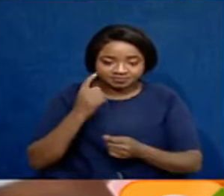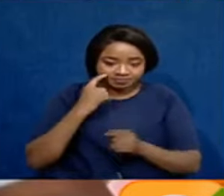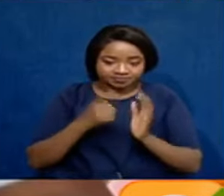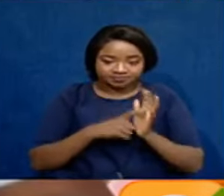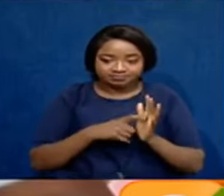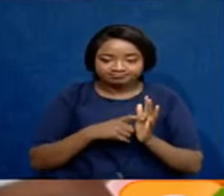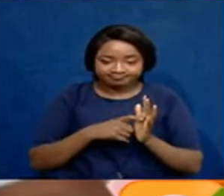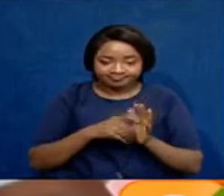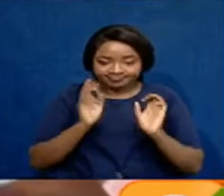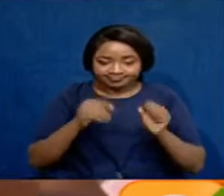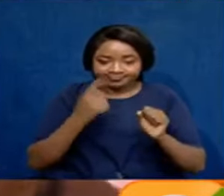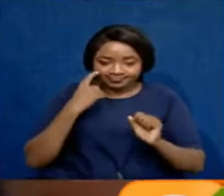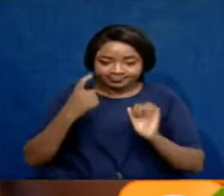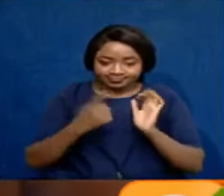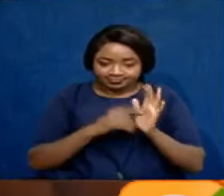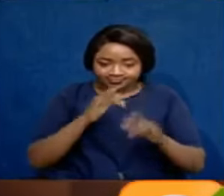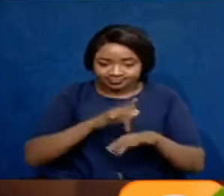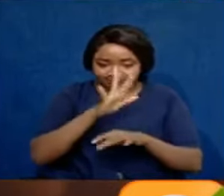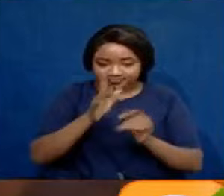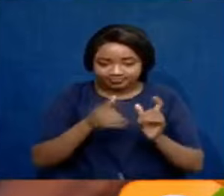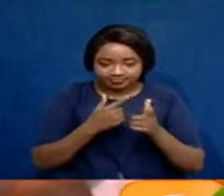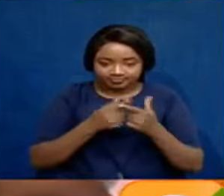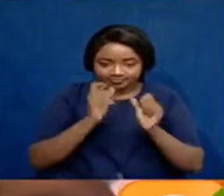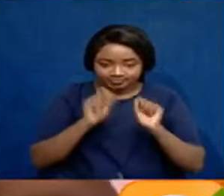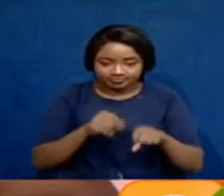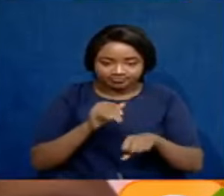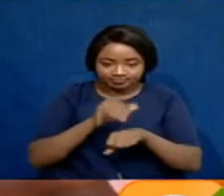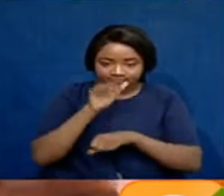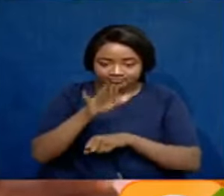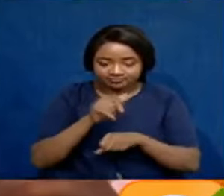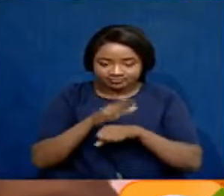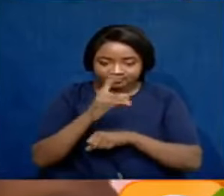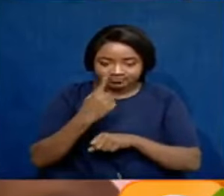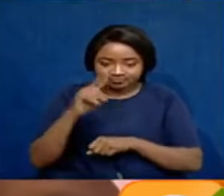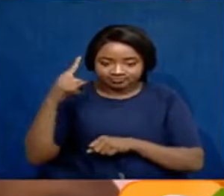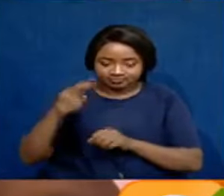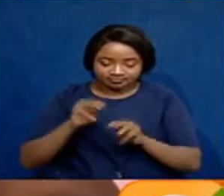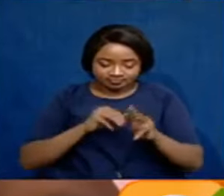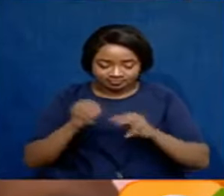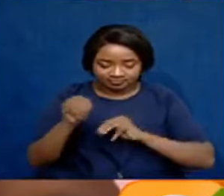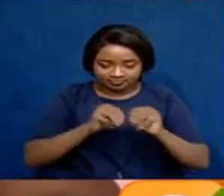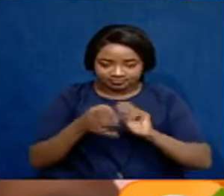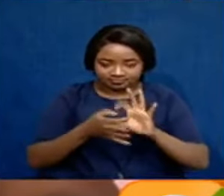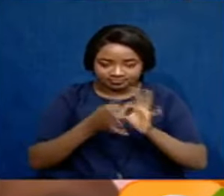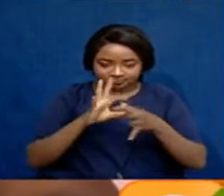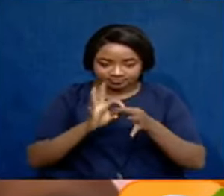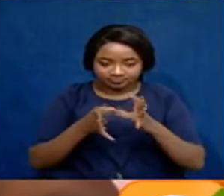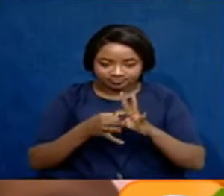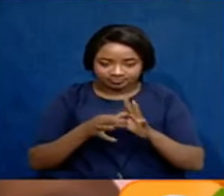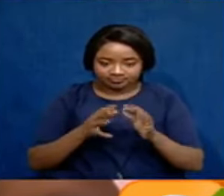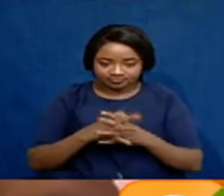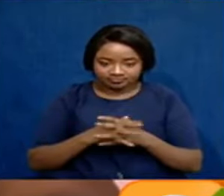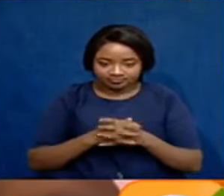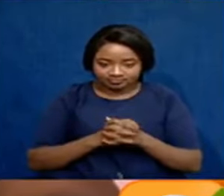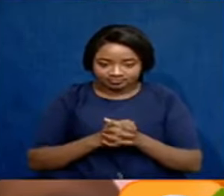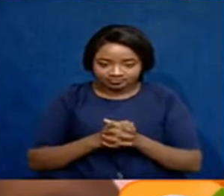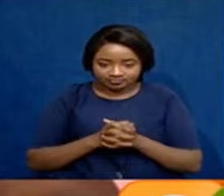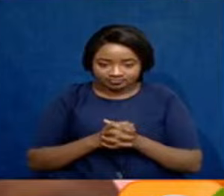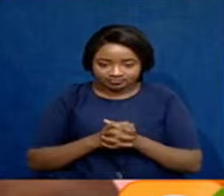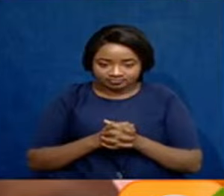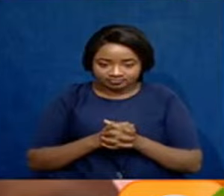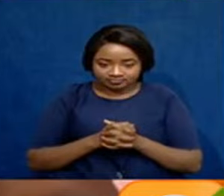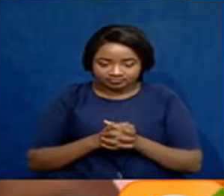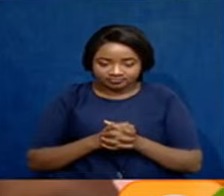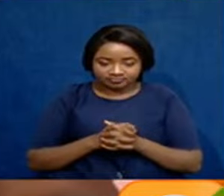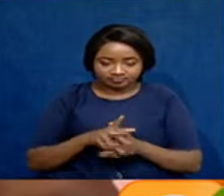the diagnosis early so that then we can refer them to the appropriate management chain before things are too late? Mm-hmm. That is our hope that